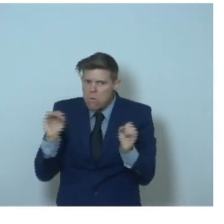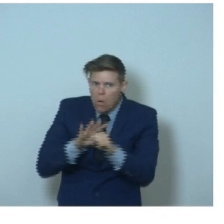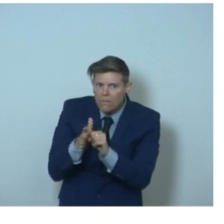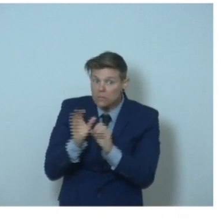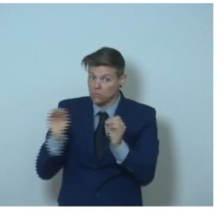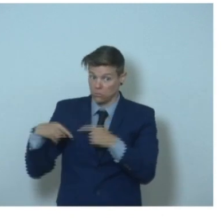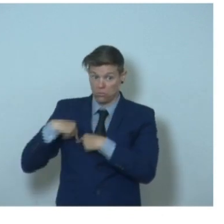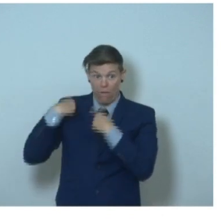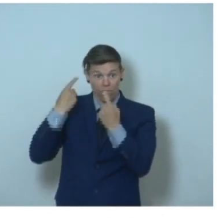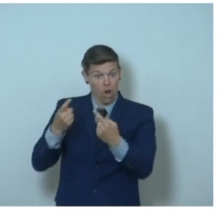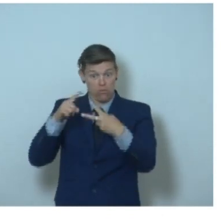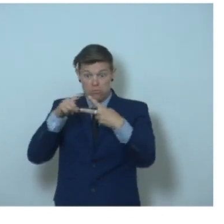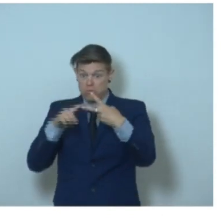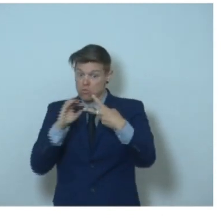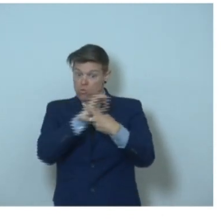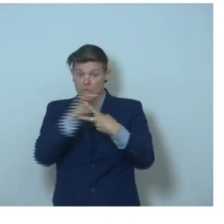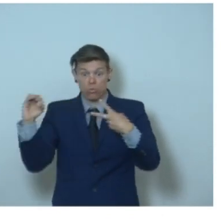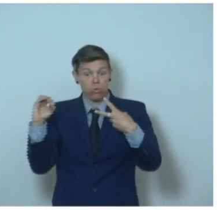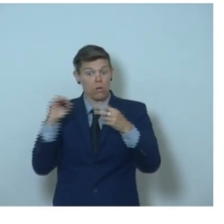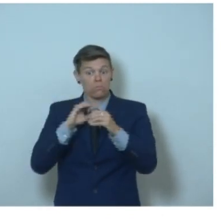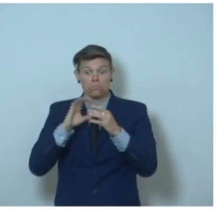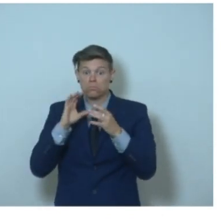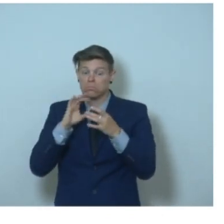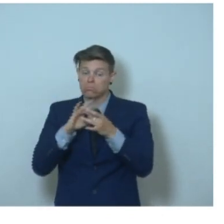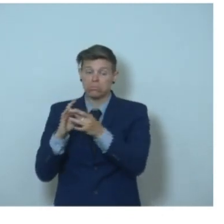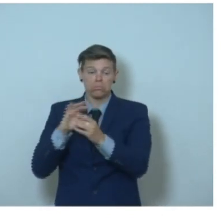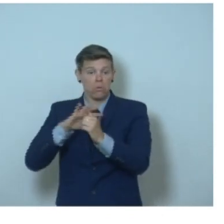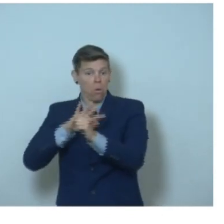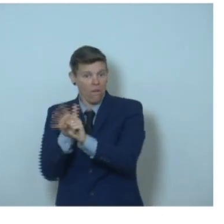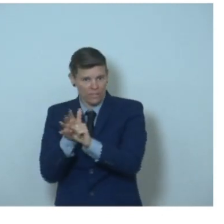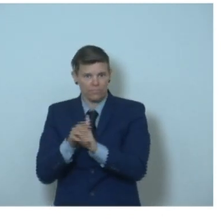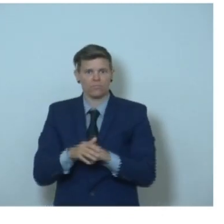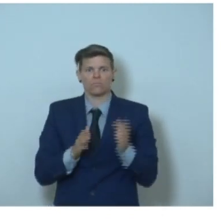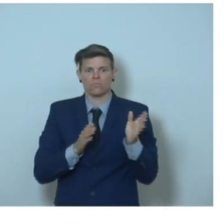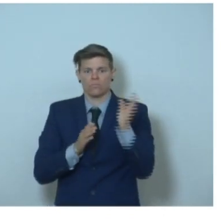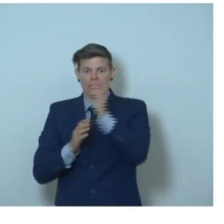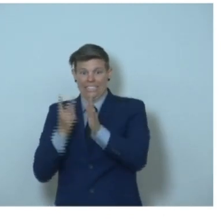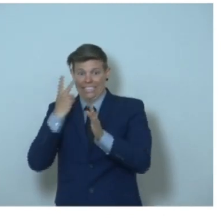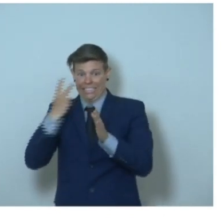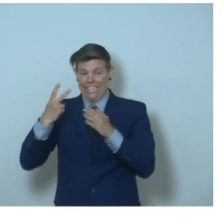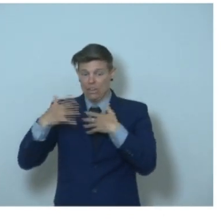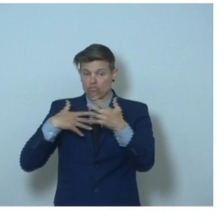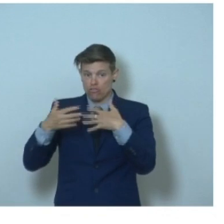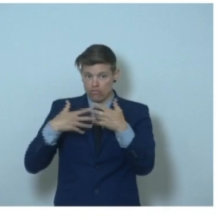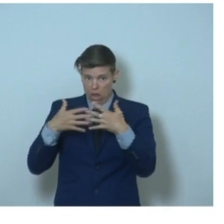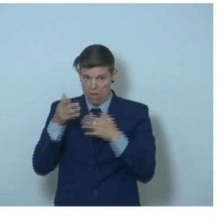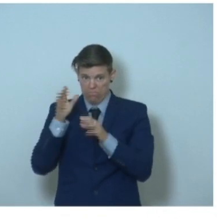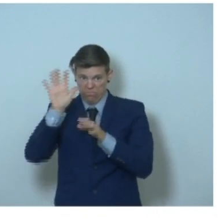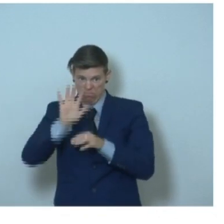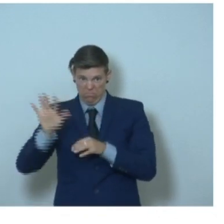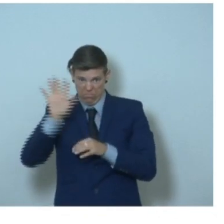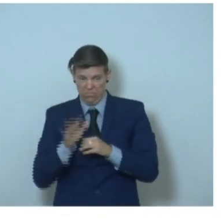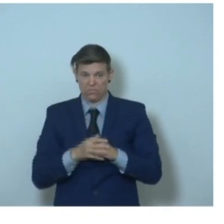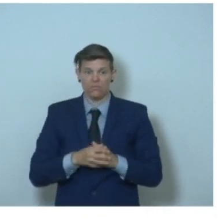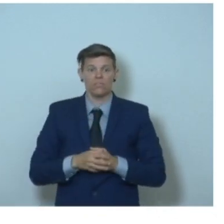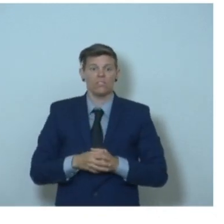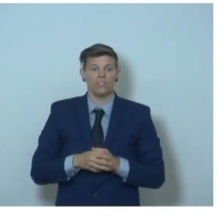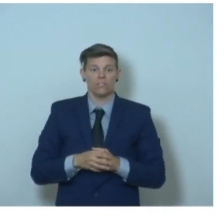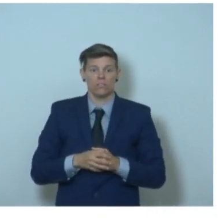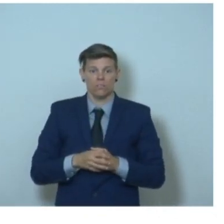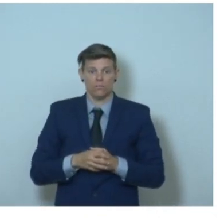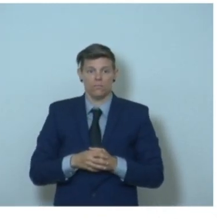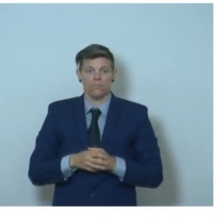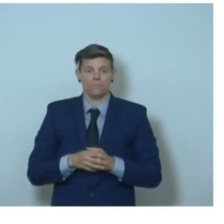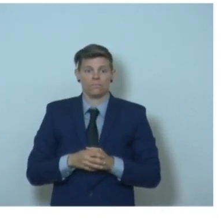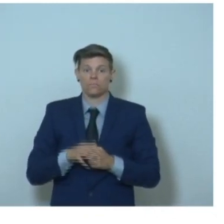2 remaining counties. And then the gray swath you see going up from yesterday's map really represents that